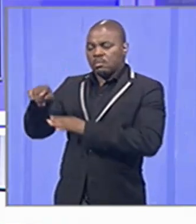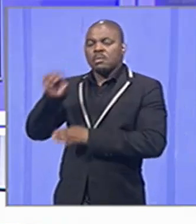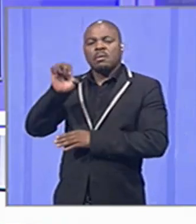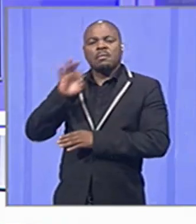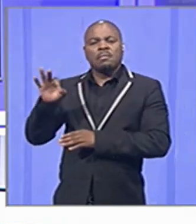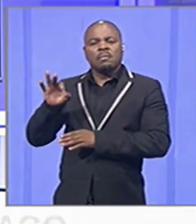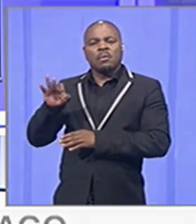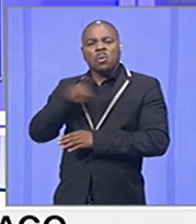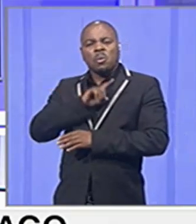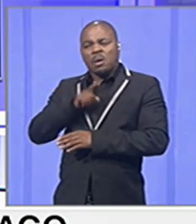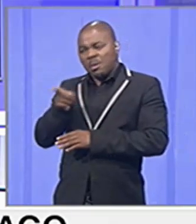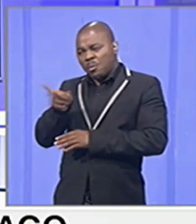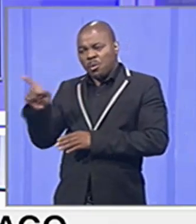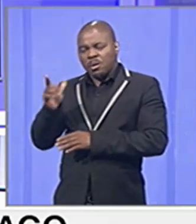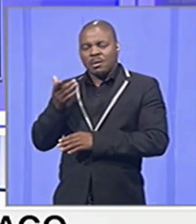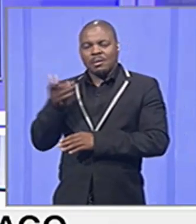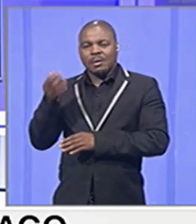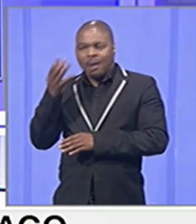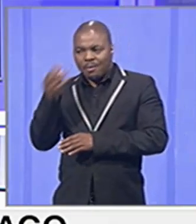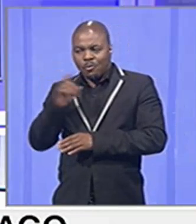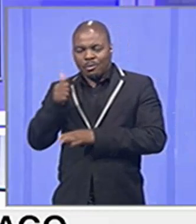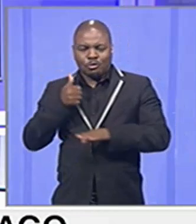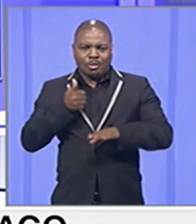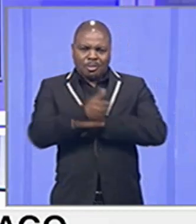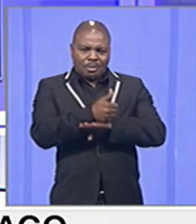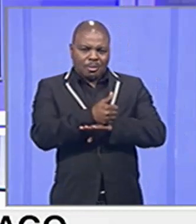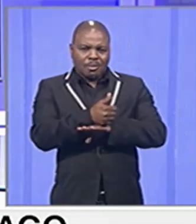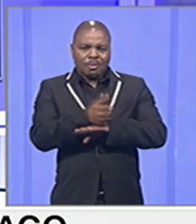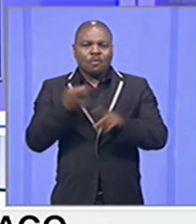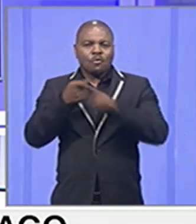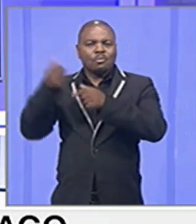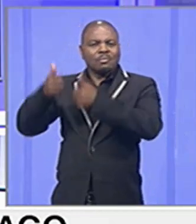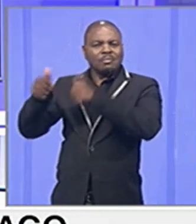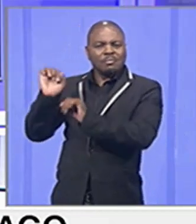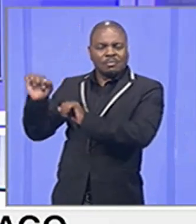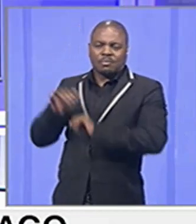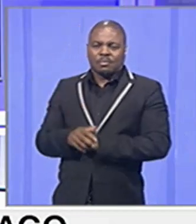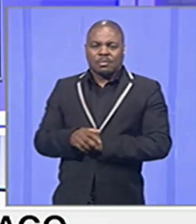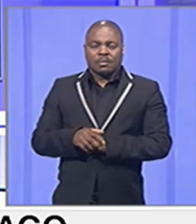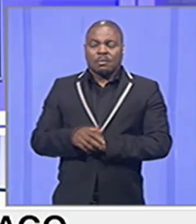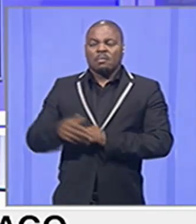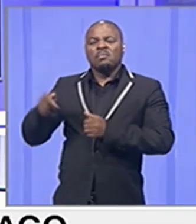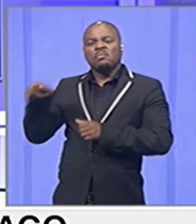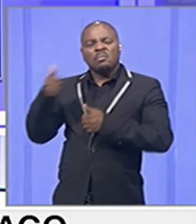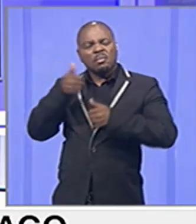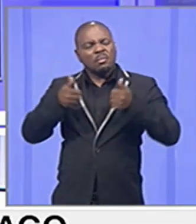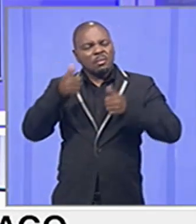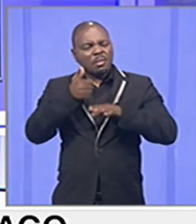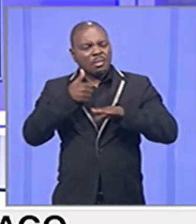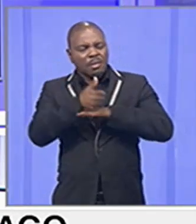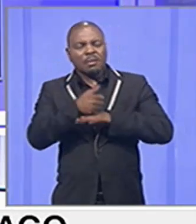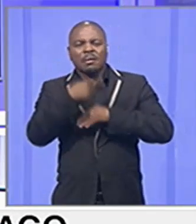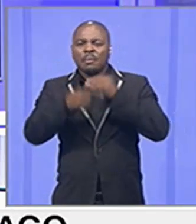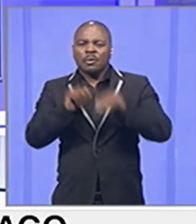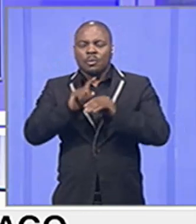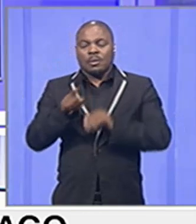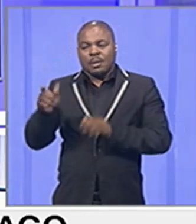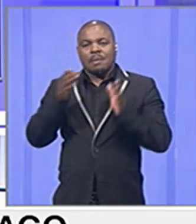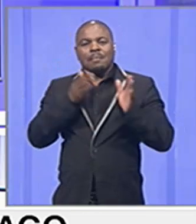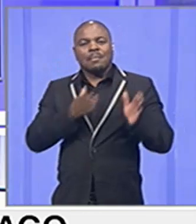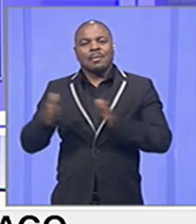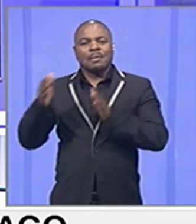mabapi le seo e reng ke matšhošetši a dilego ke boetapele bja mokgatlo. matšhošetši ao a amana le kgato ye rulagantšo